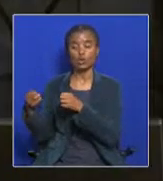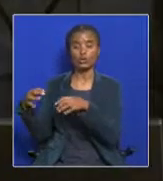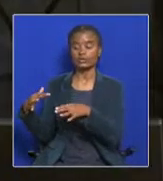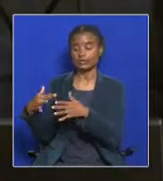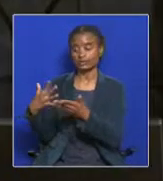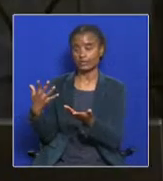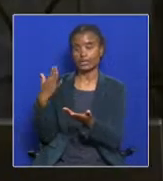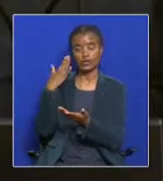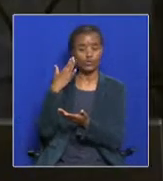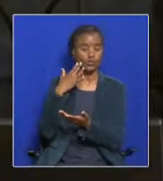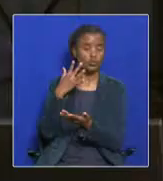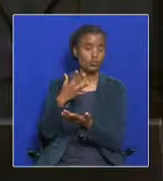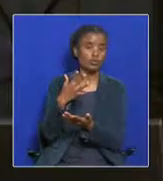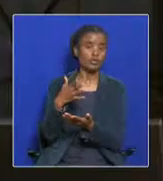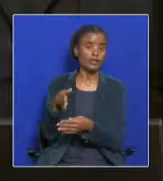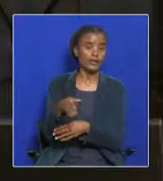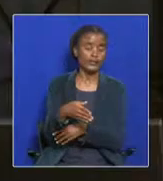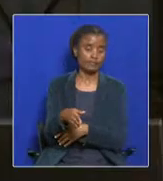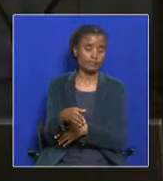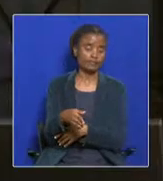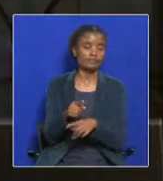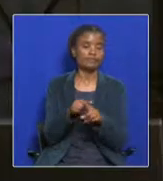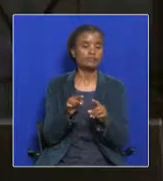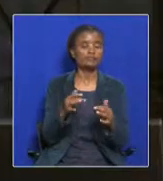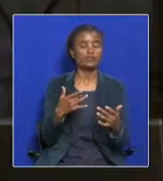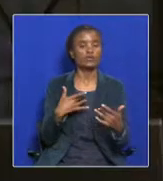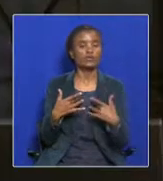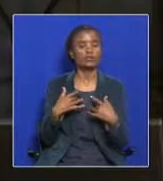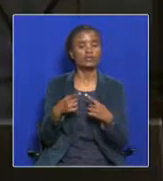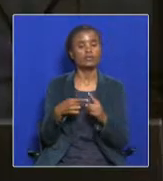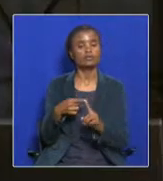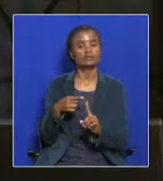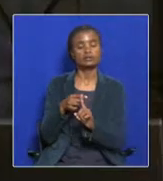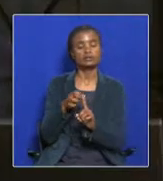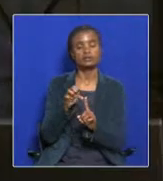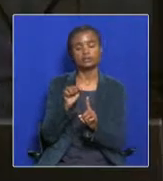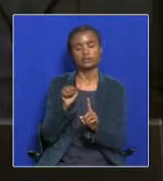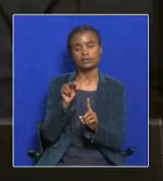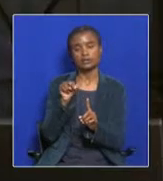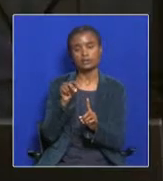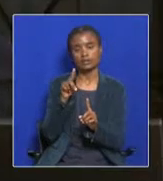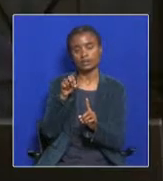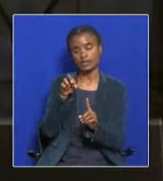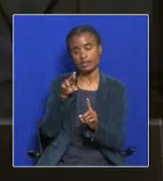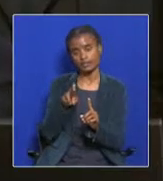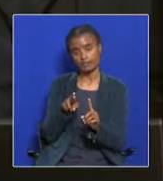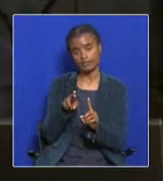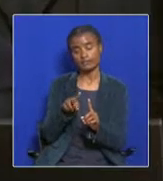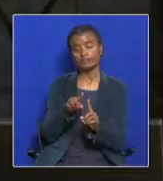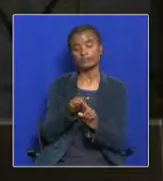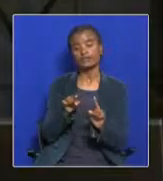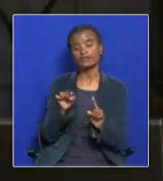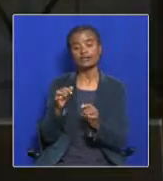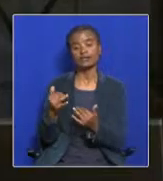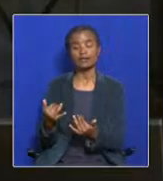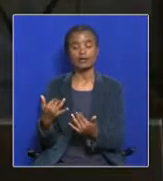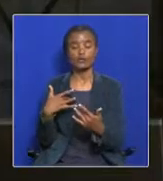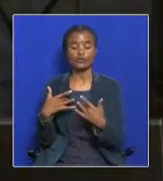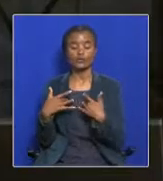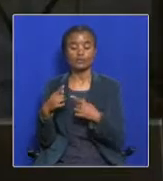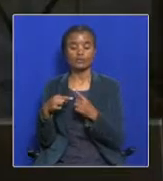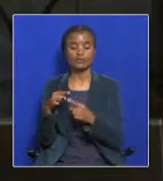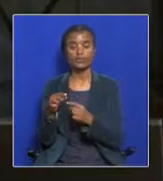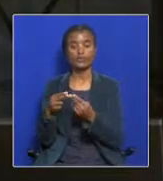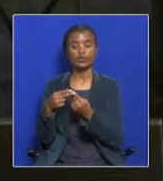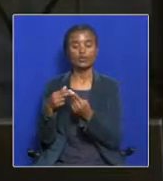So I'm not concerned so much about him. I'm concerned about you run a unit that has other members who do narcotics. Surely